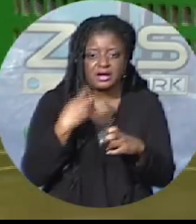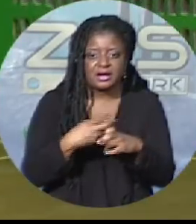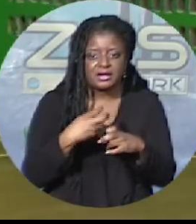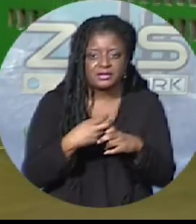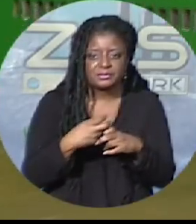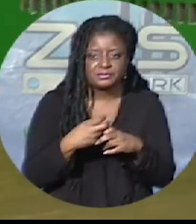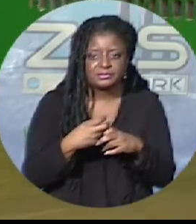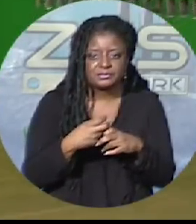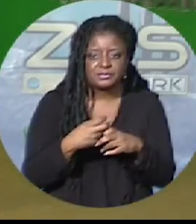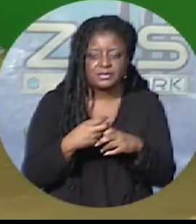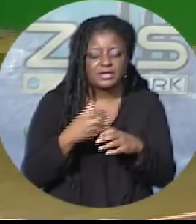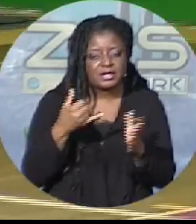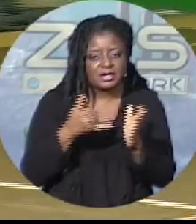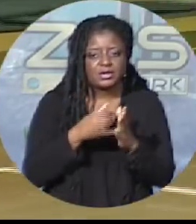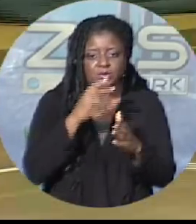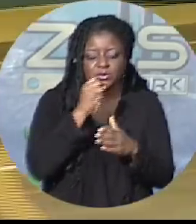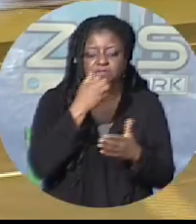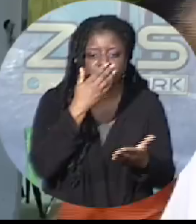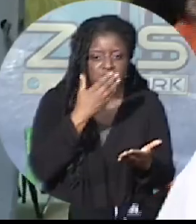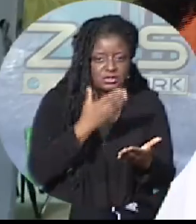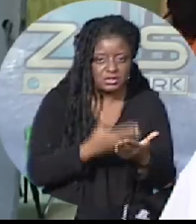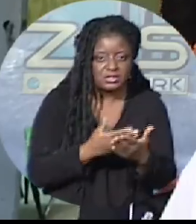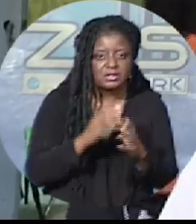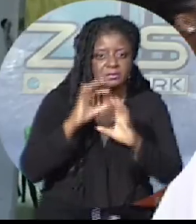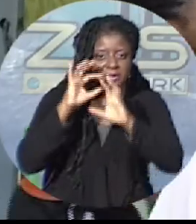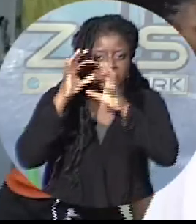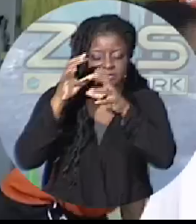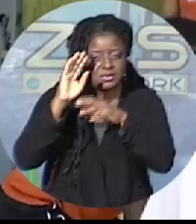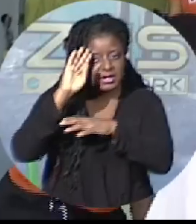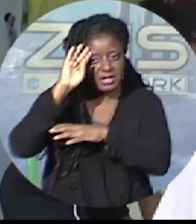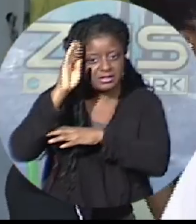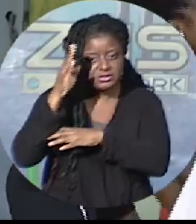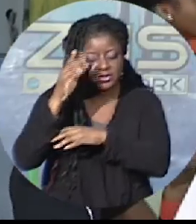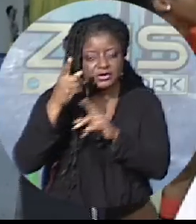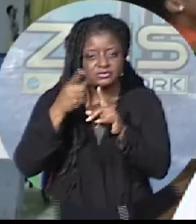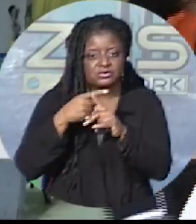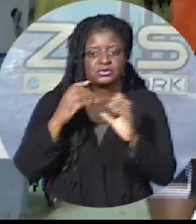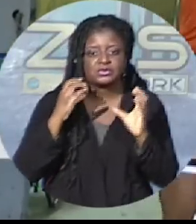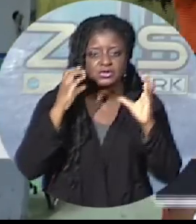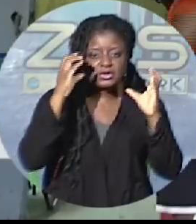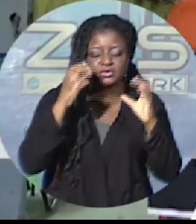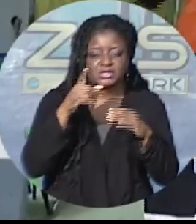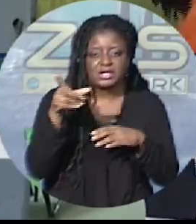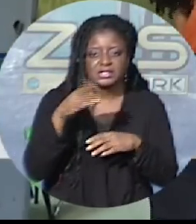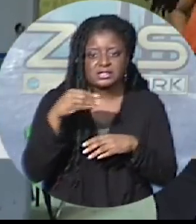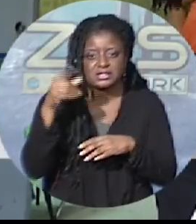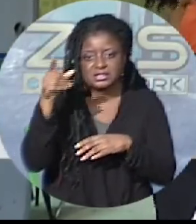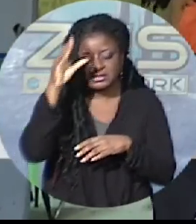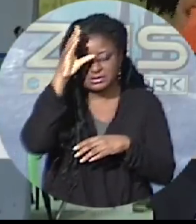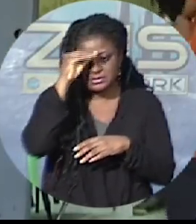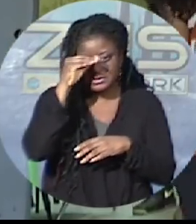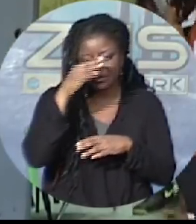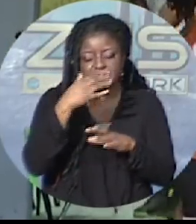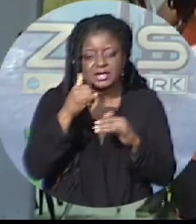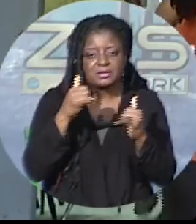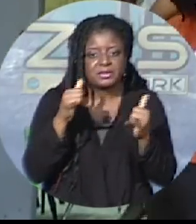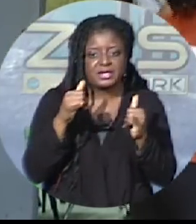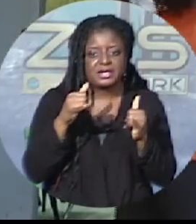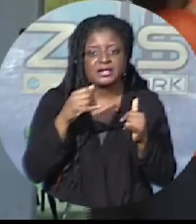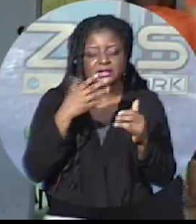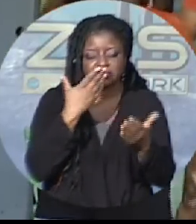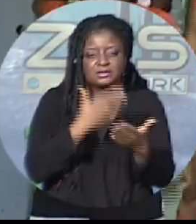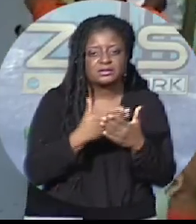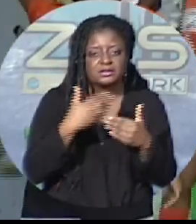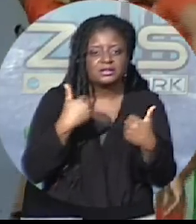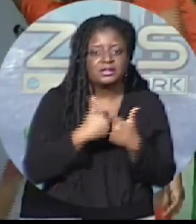You know, it was good basketball. The officiating was okay. Hats off to Coach Bolts and his guys. They played a hell of a game. And we